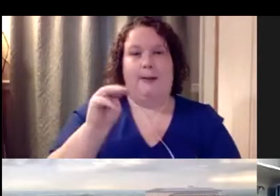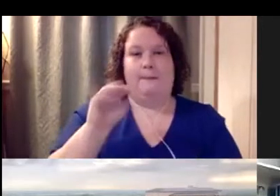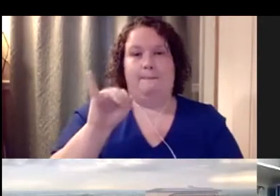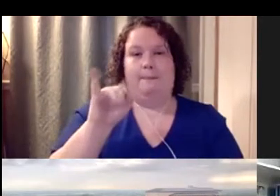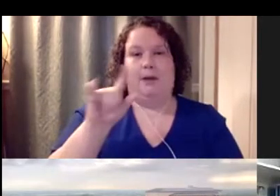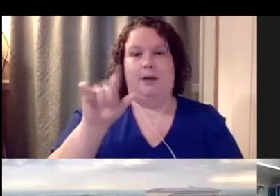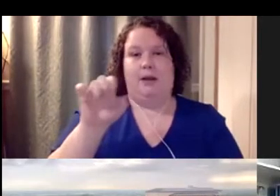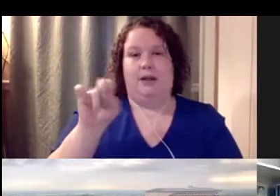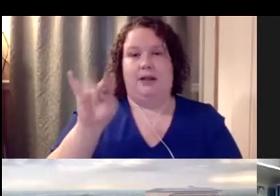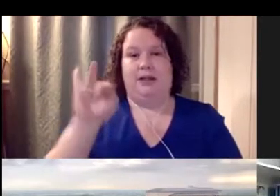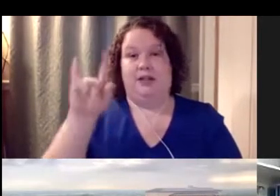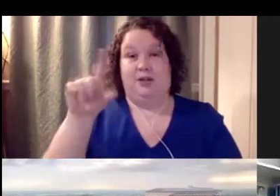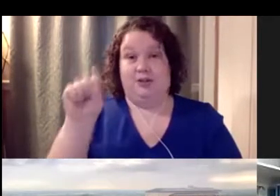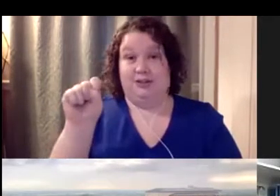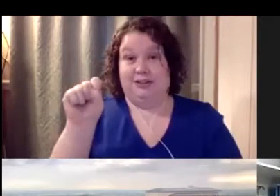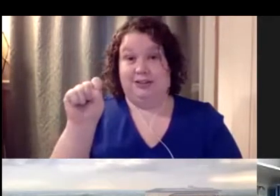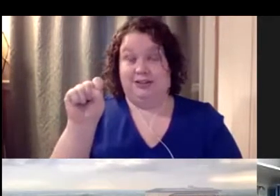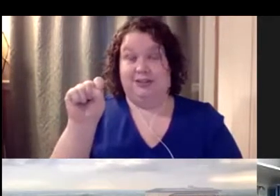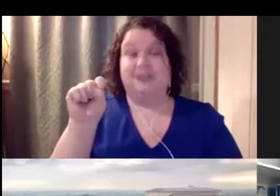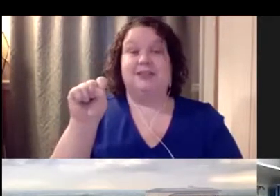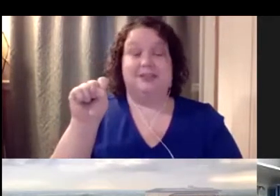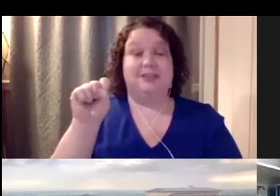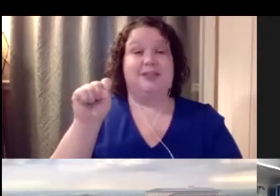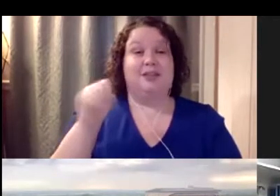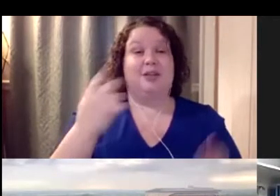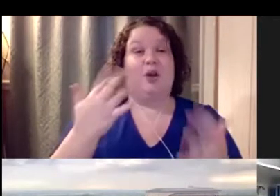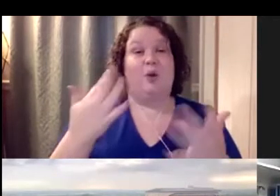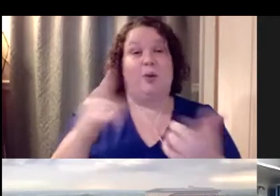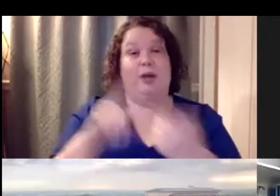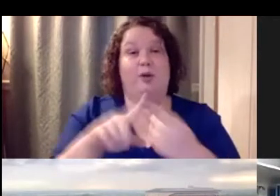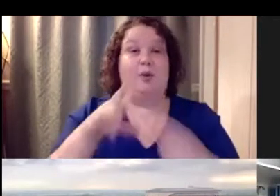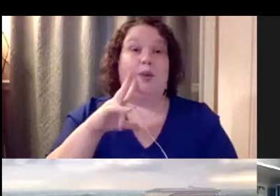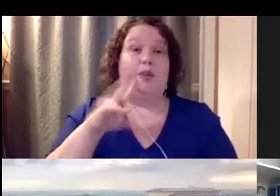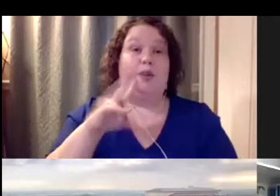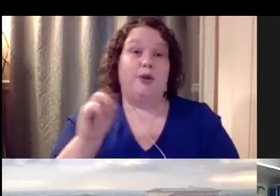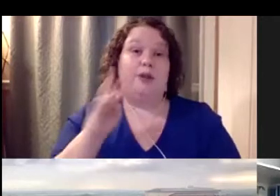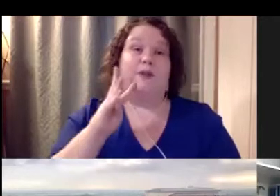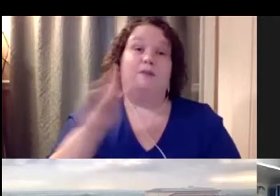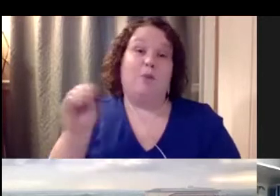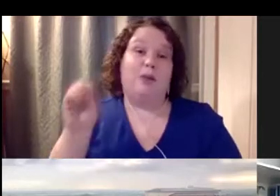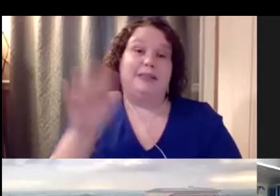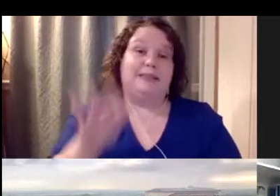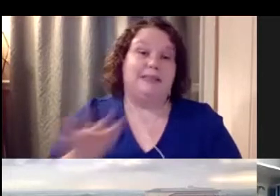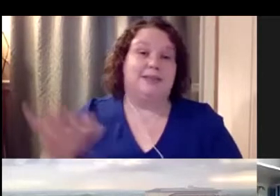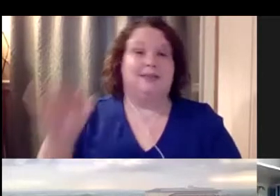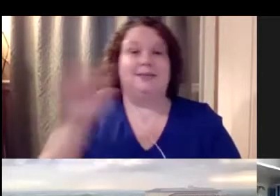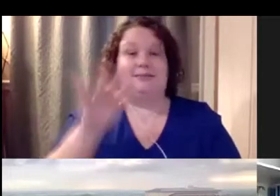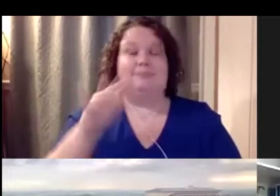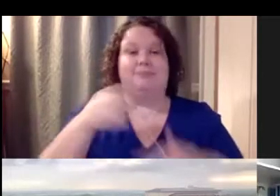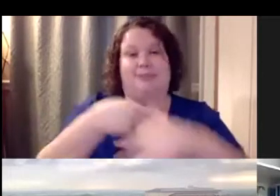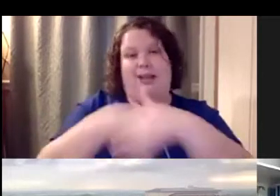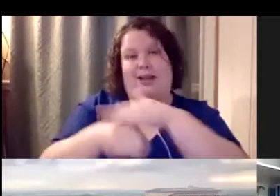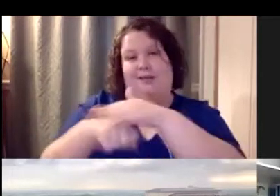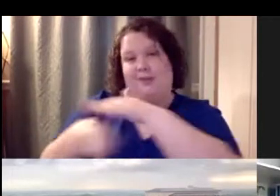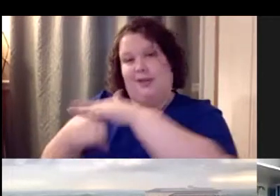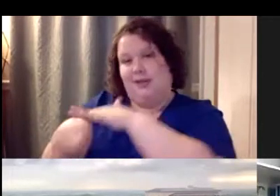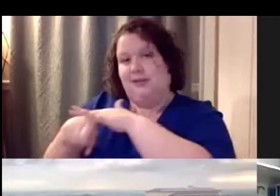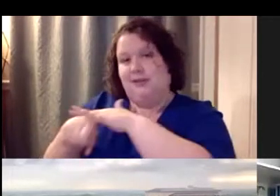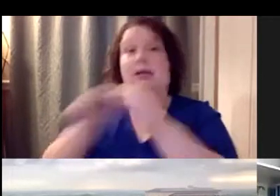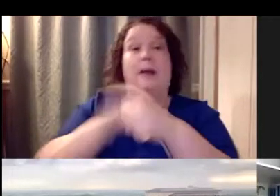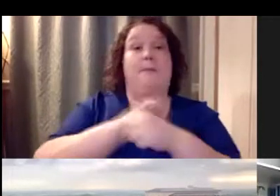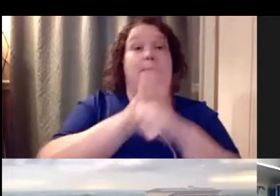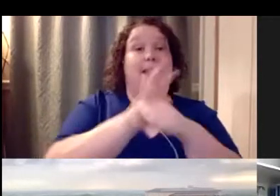millennials are starting to have their kids. And the fact that we're coming out of the pandemic should create some optimism around